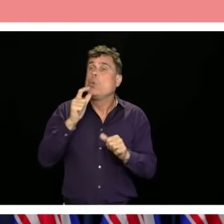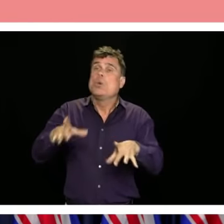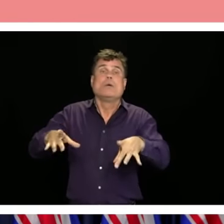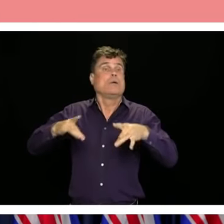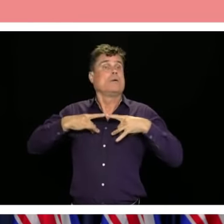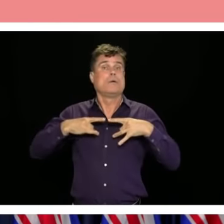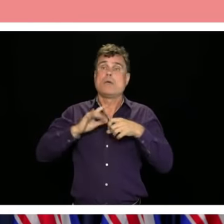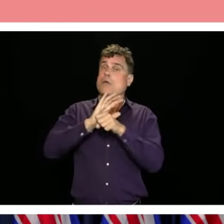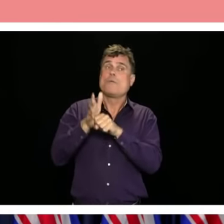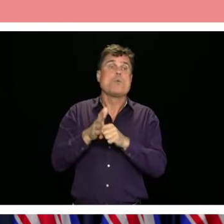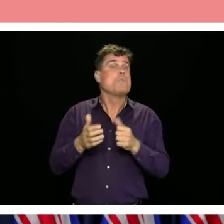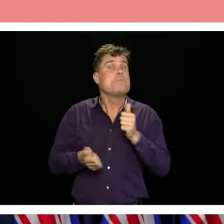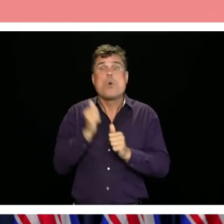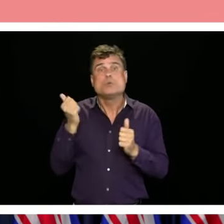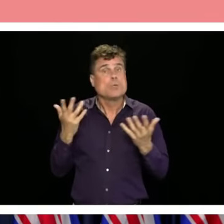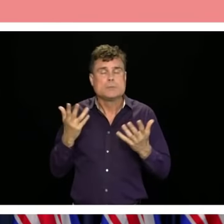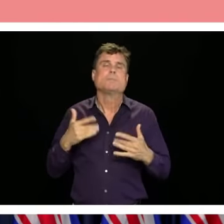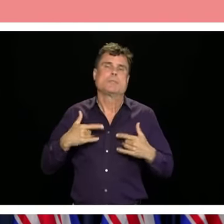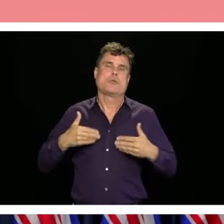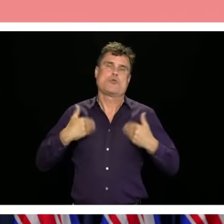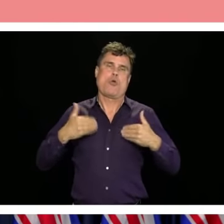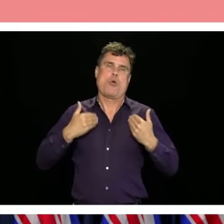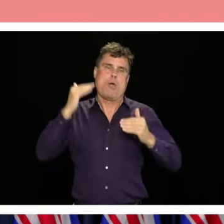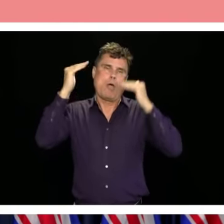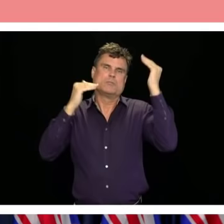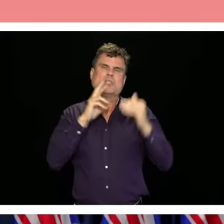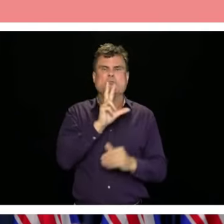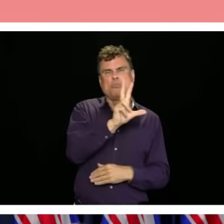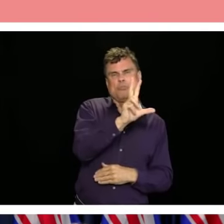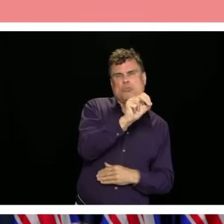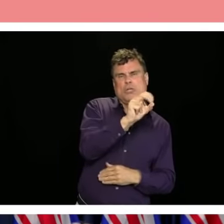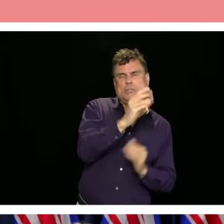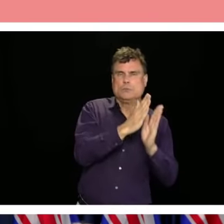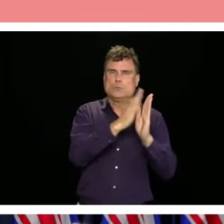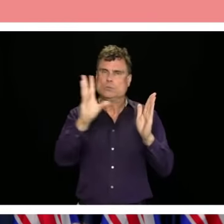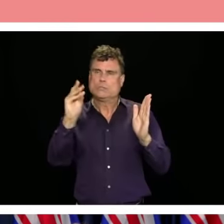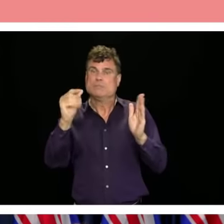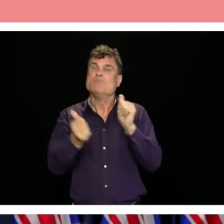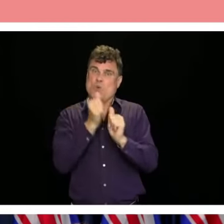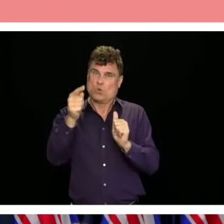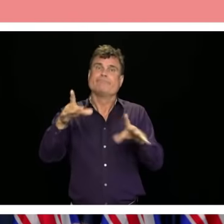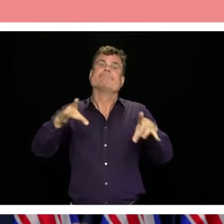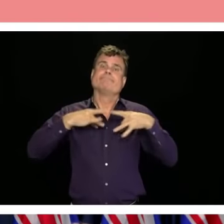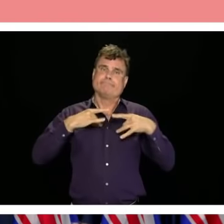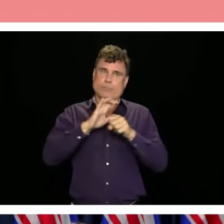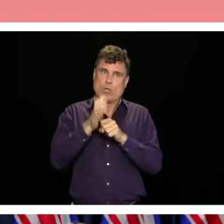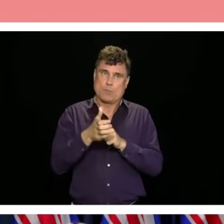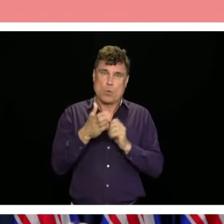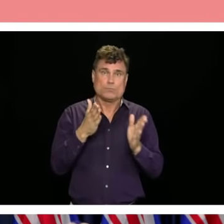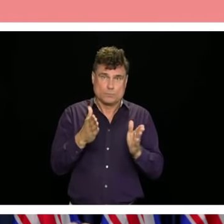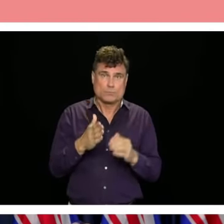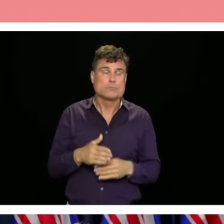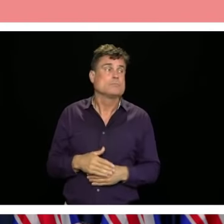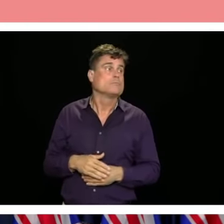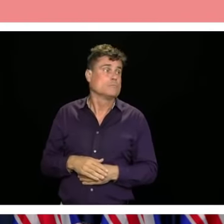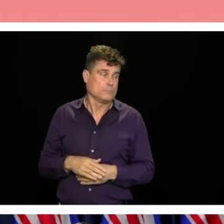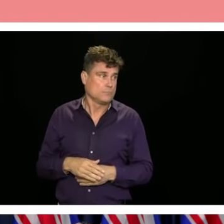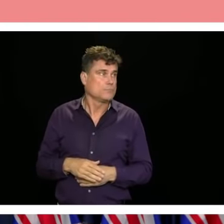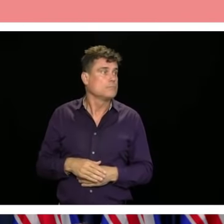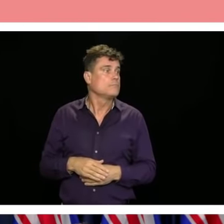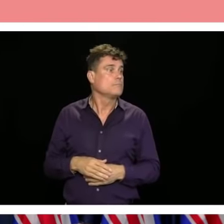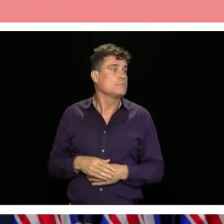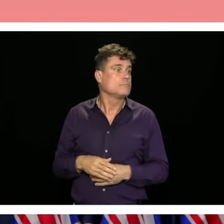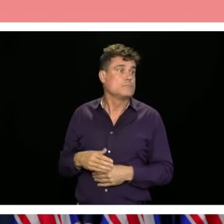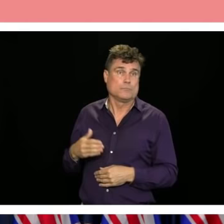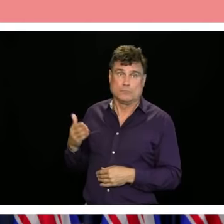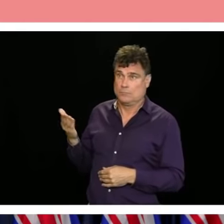adults between the ages of 30 and 60, as I've said, the next slide tells us a bit more about the impact of